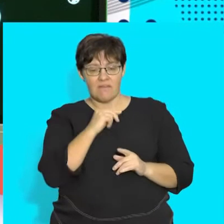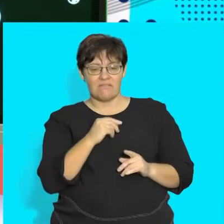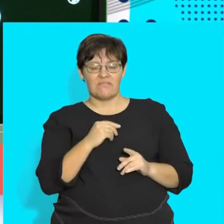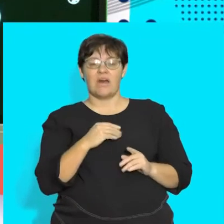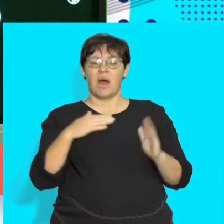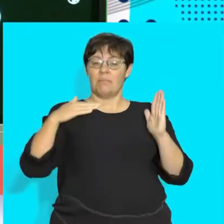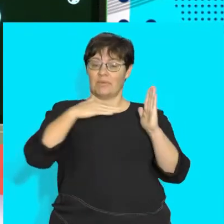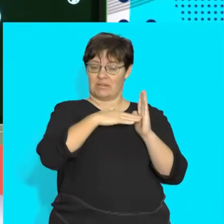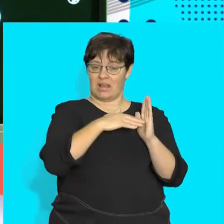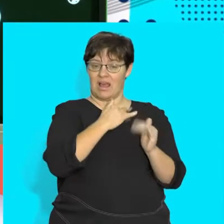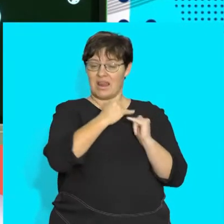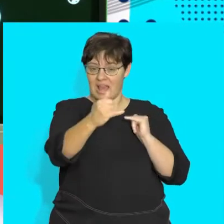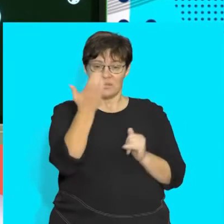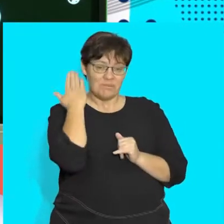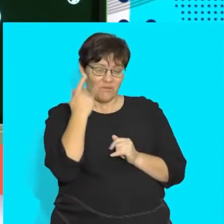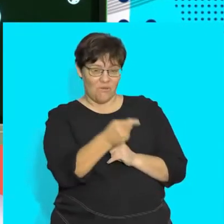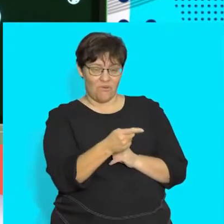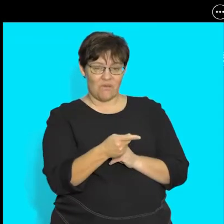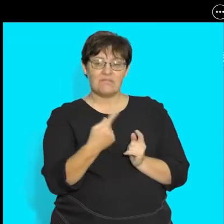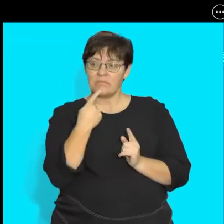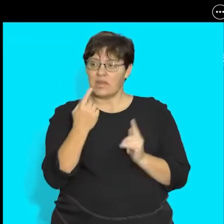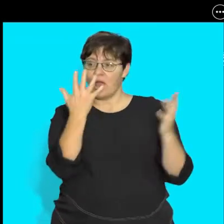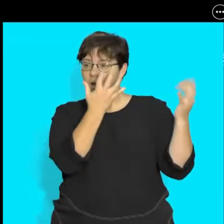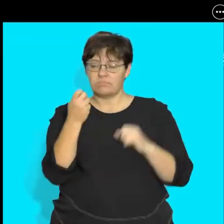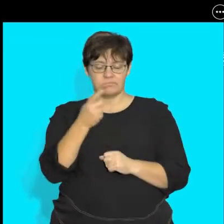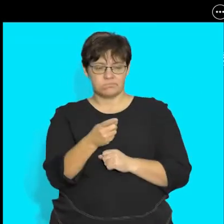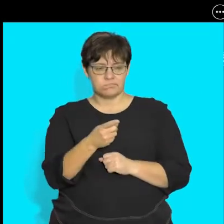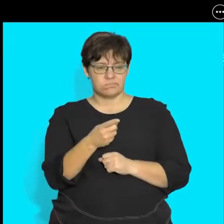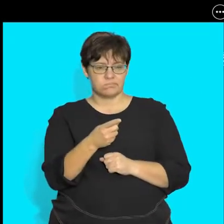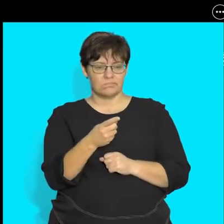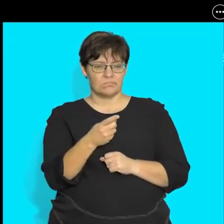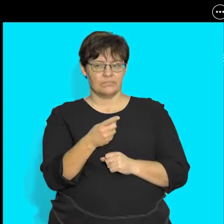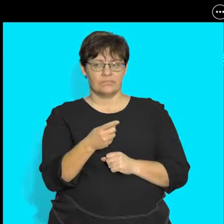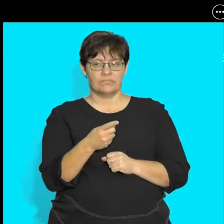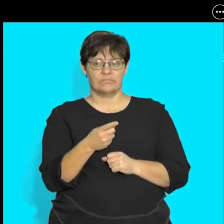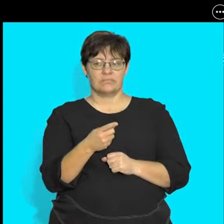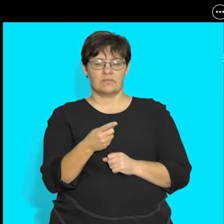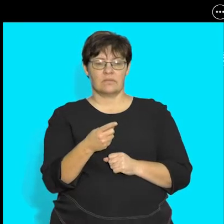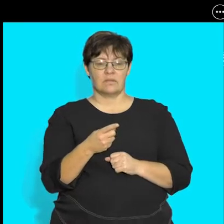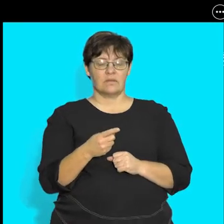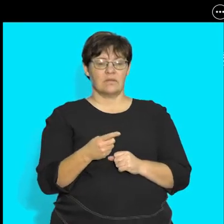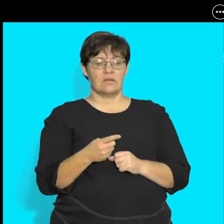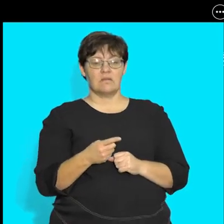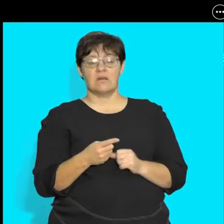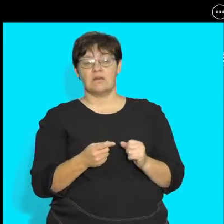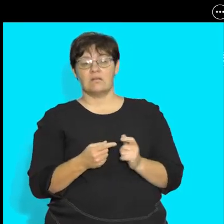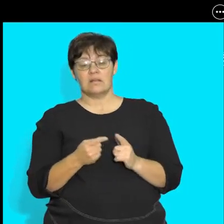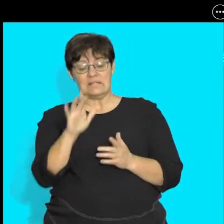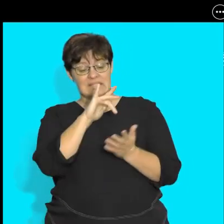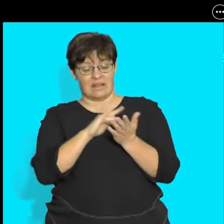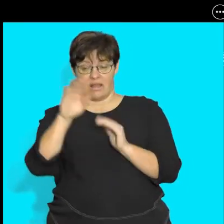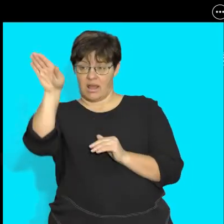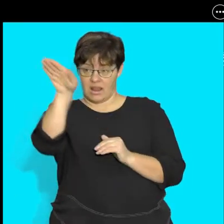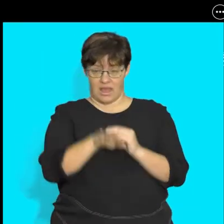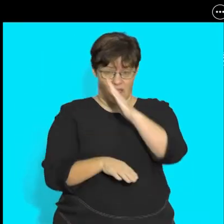about perpendicular lines in a previous lesson. If I can work out what the gradient of the line from